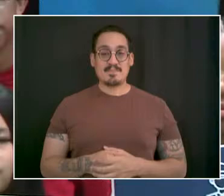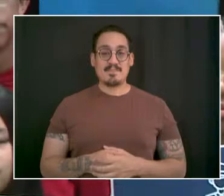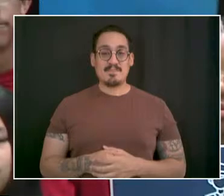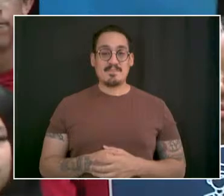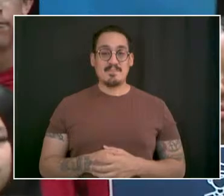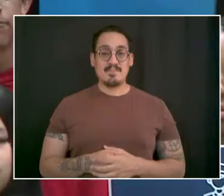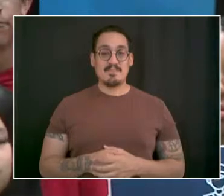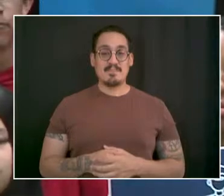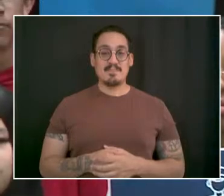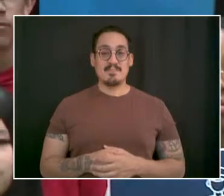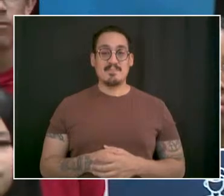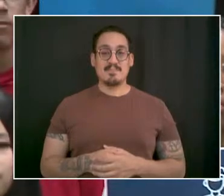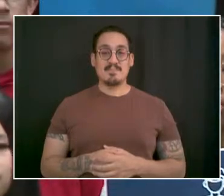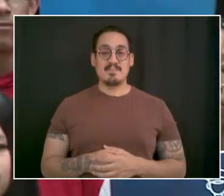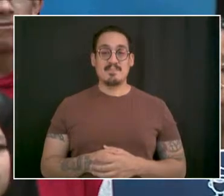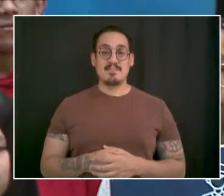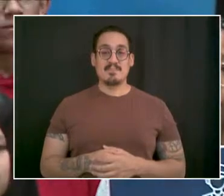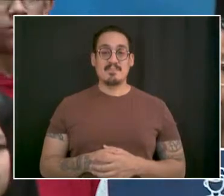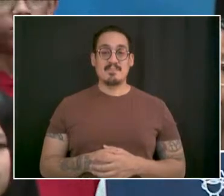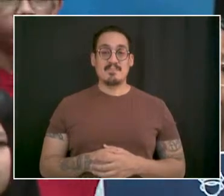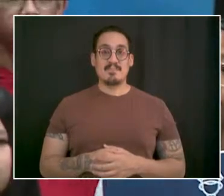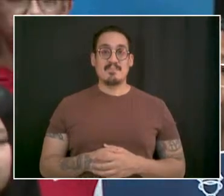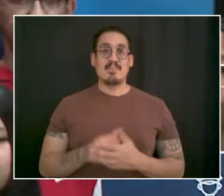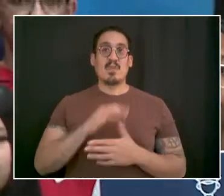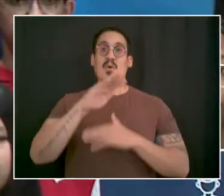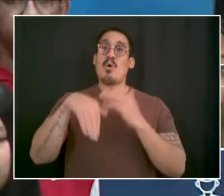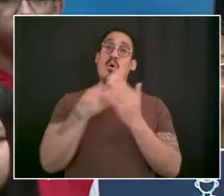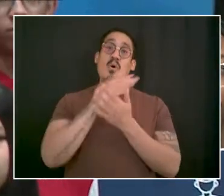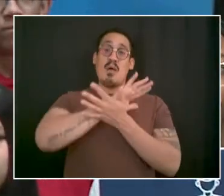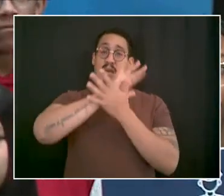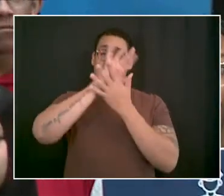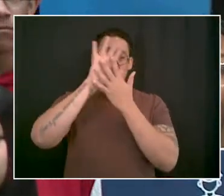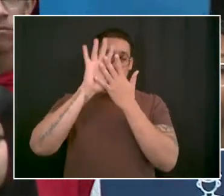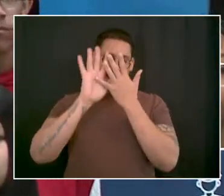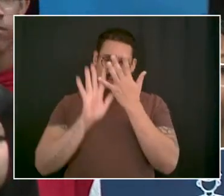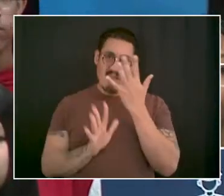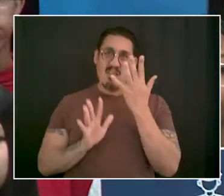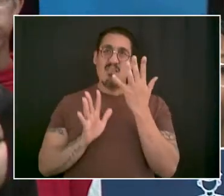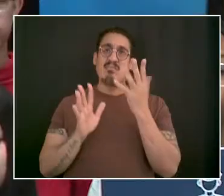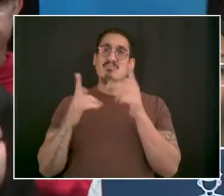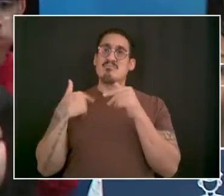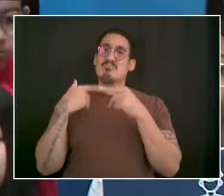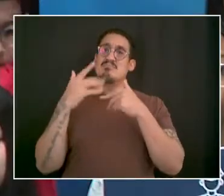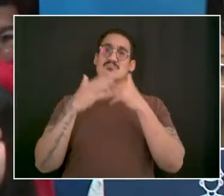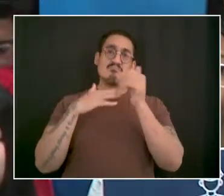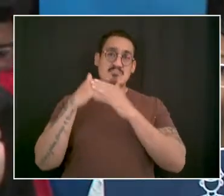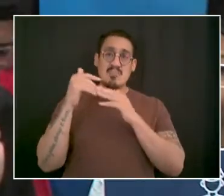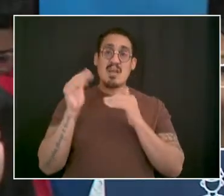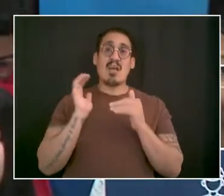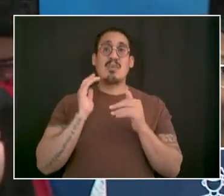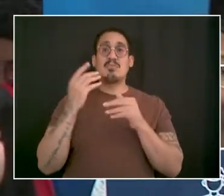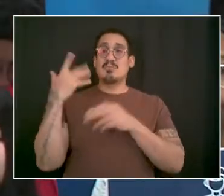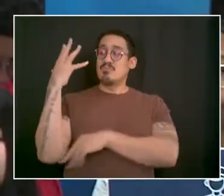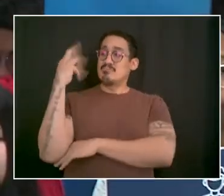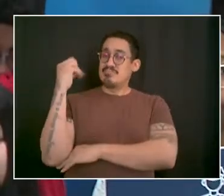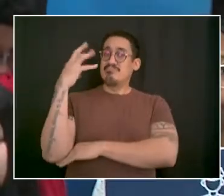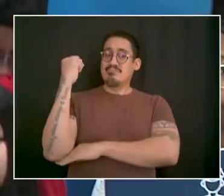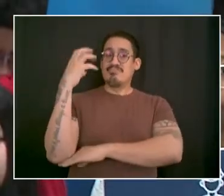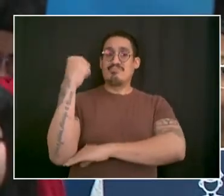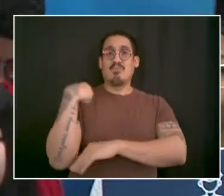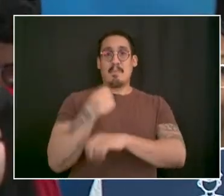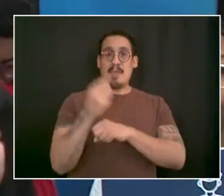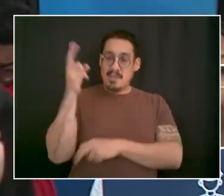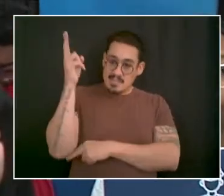All of this builds on the unparalleled record we have achieved on housing. We made history last year when we passed our